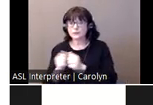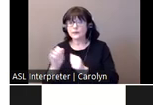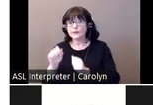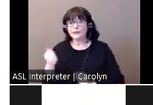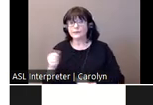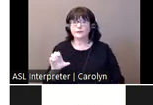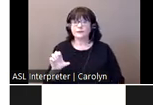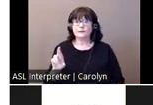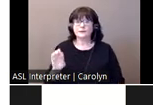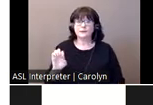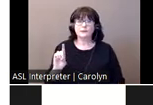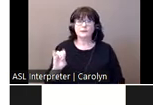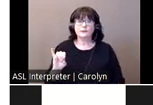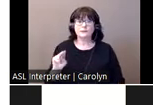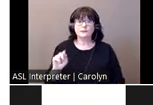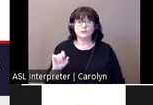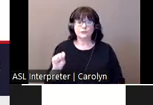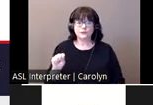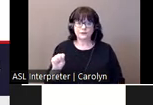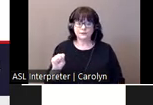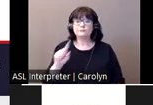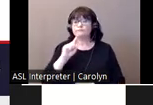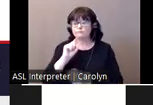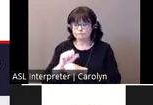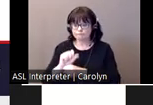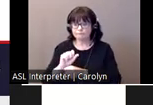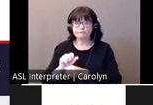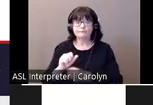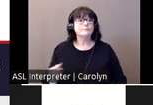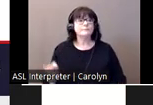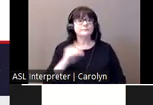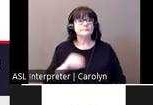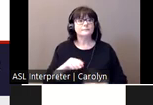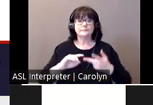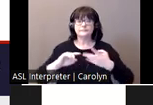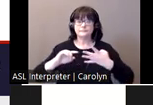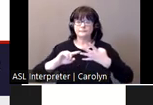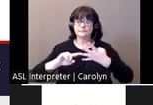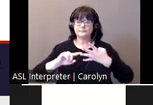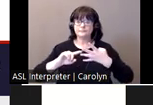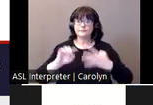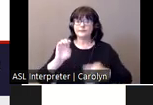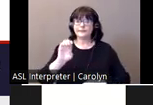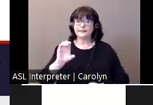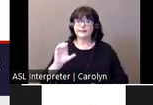Next up on our definitions stage is eCampus Ontario.